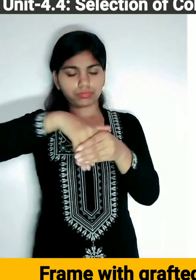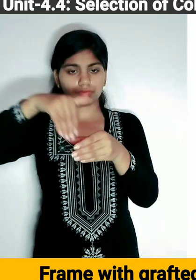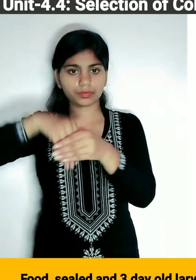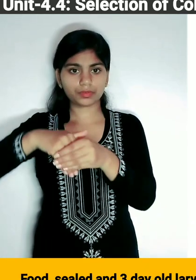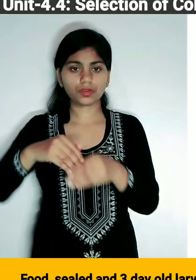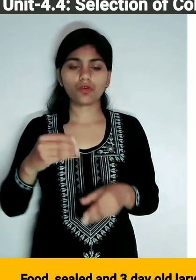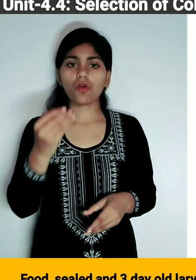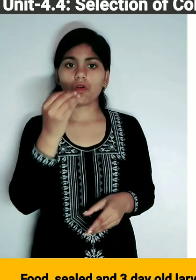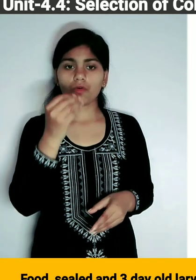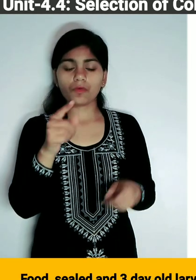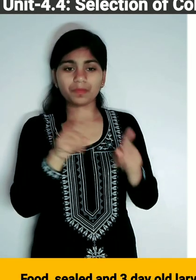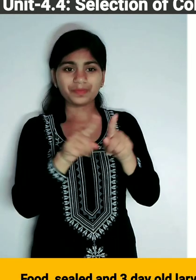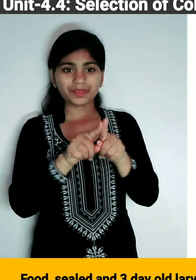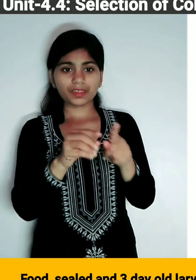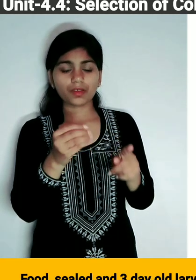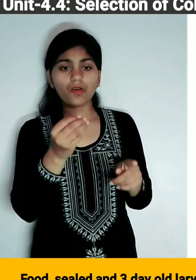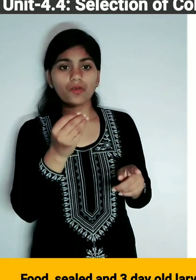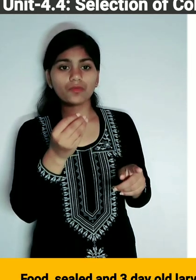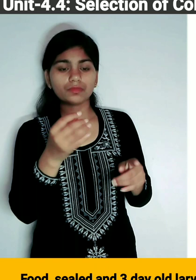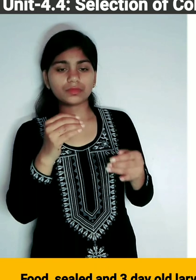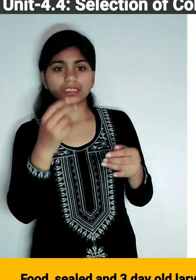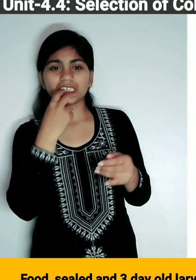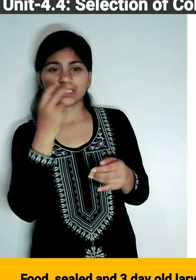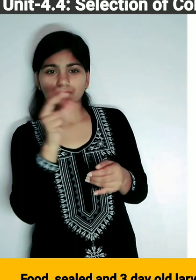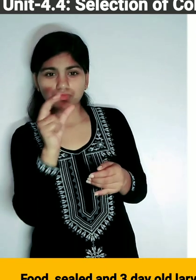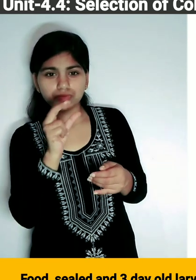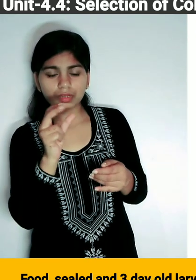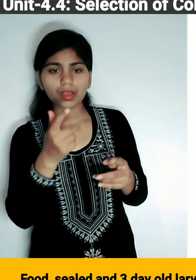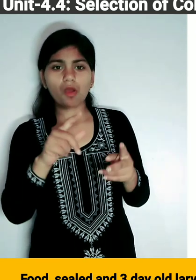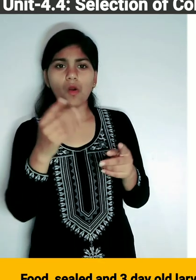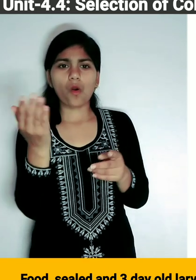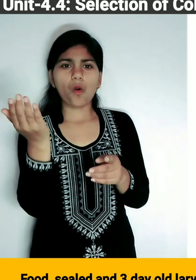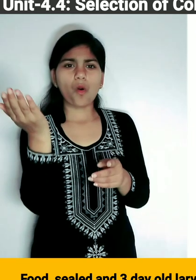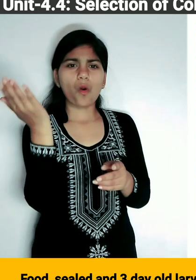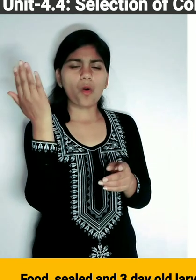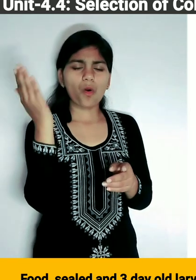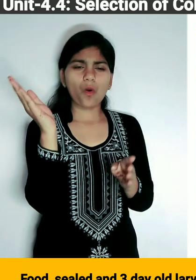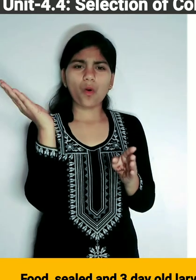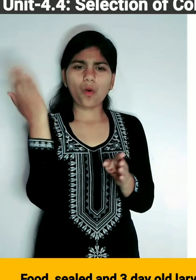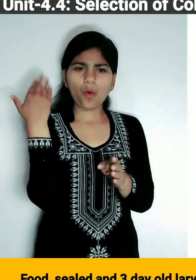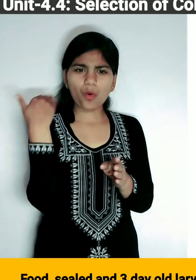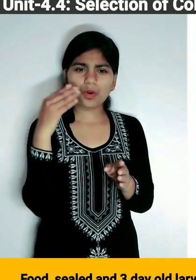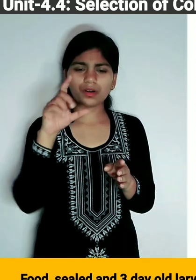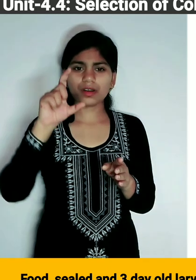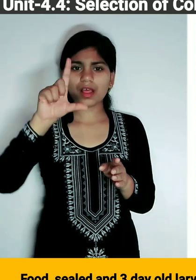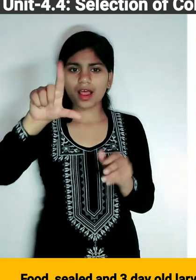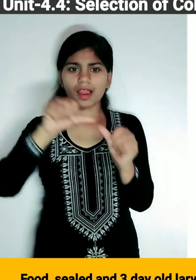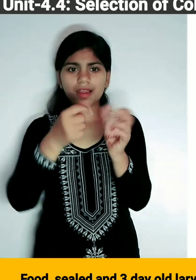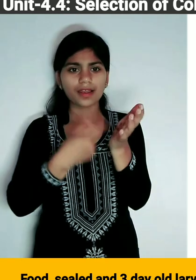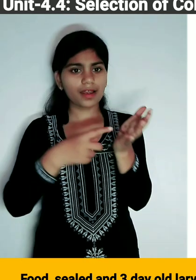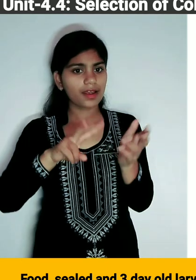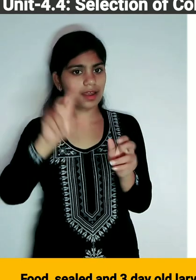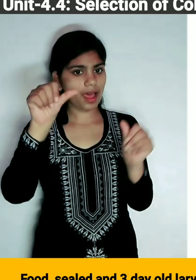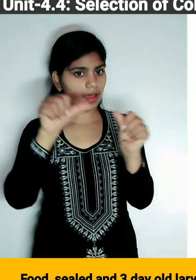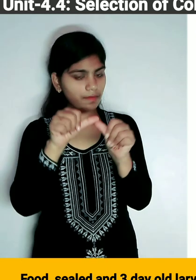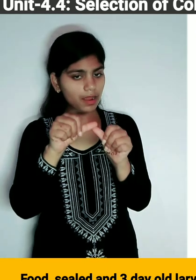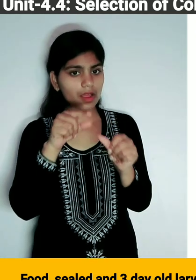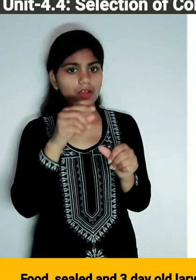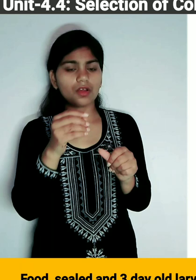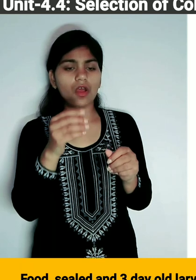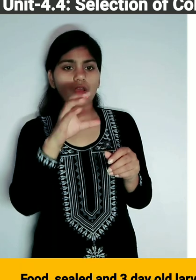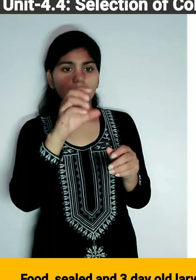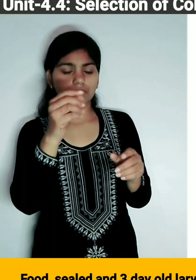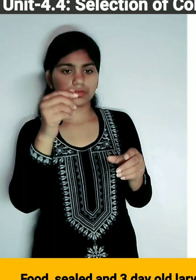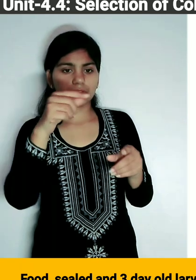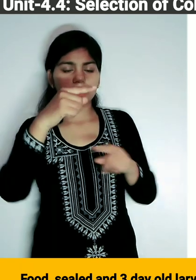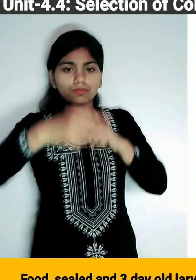combs. Food, sealed and third day old larval brood